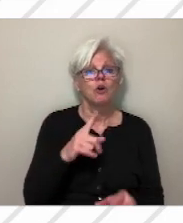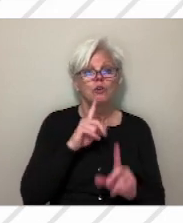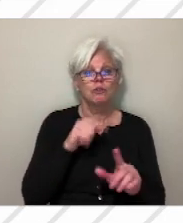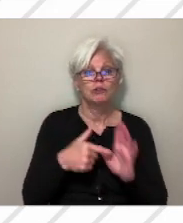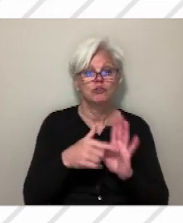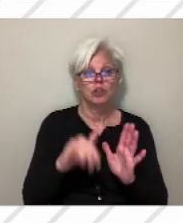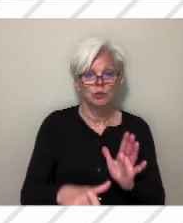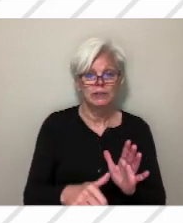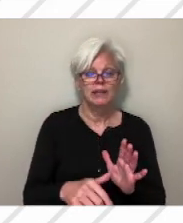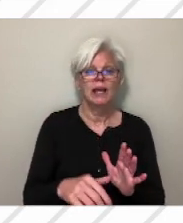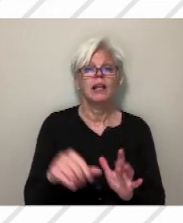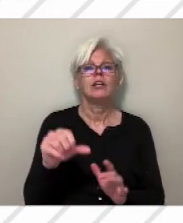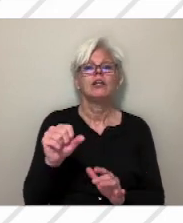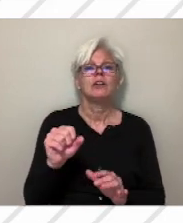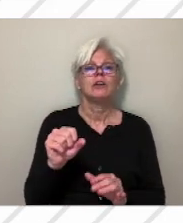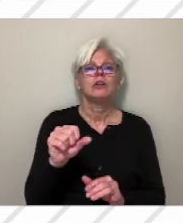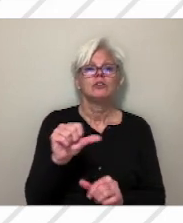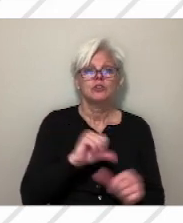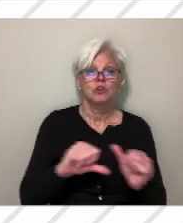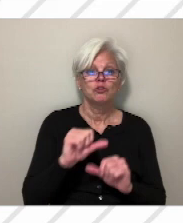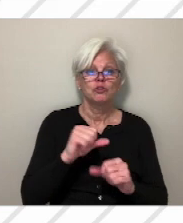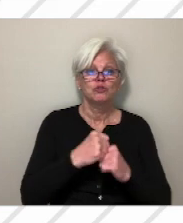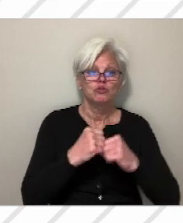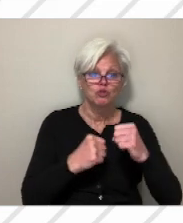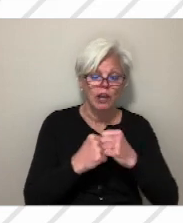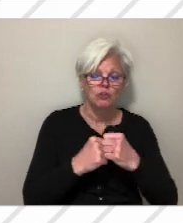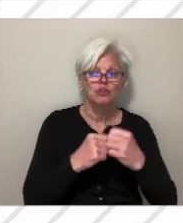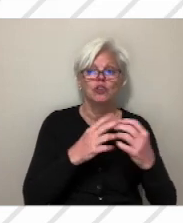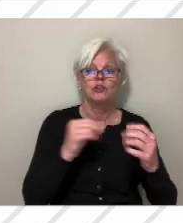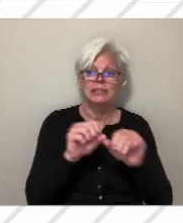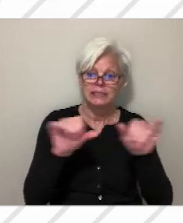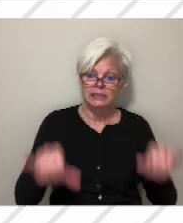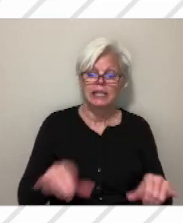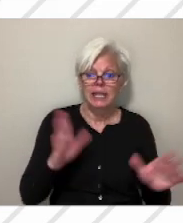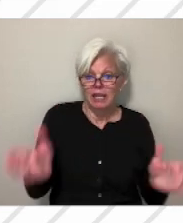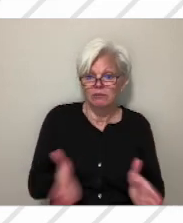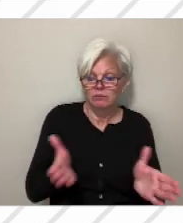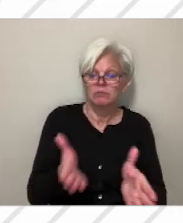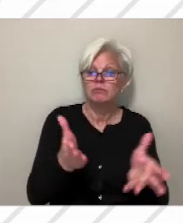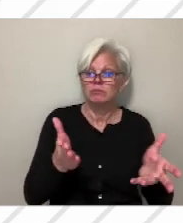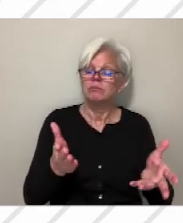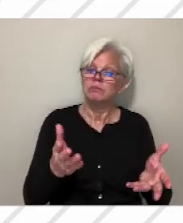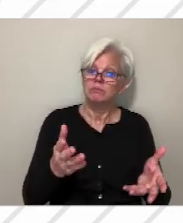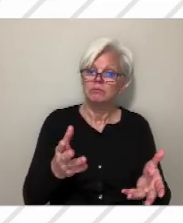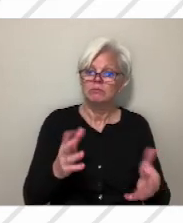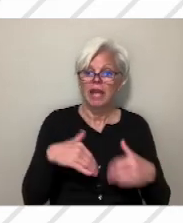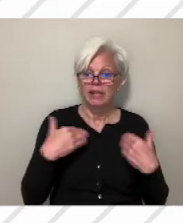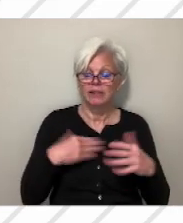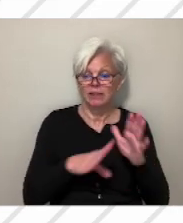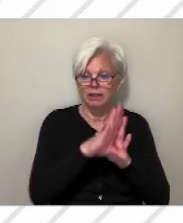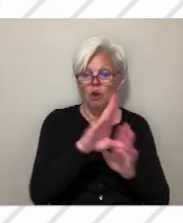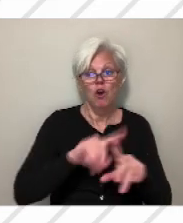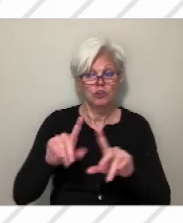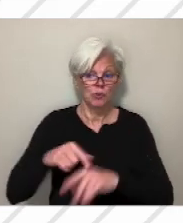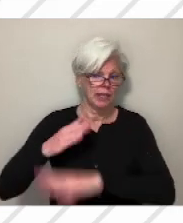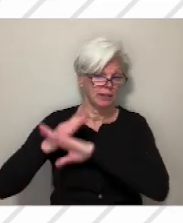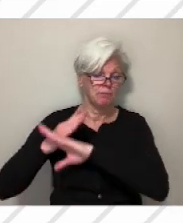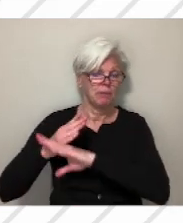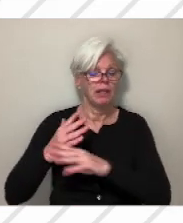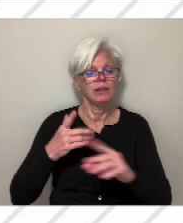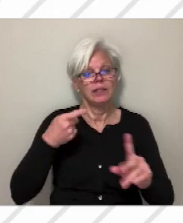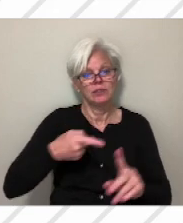and systems can facilitate adolescent development. It could also be an impediment to adolescent development within certain